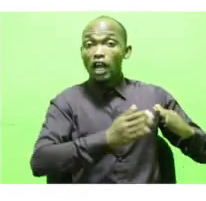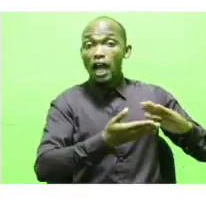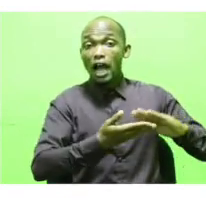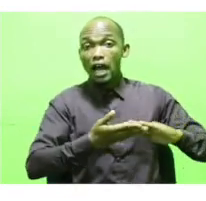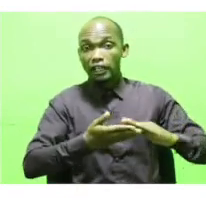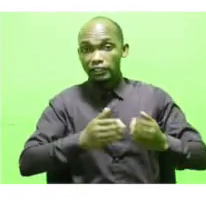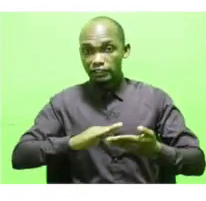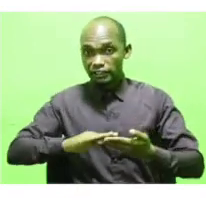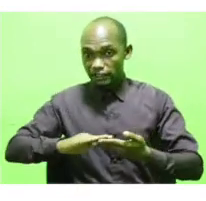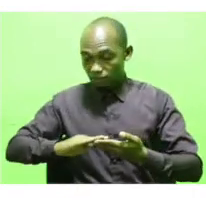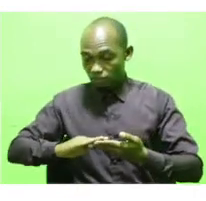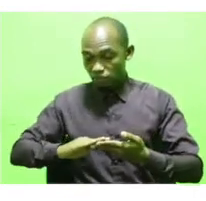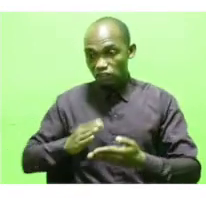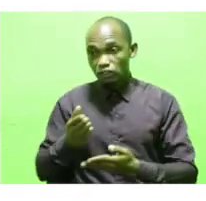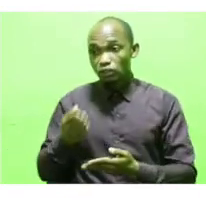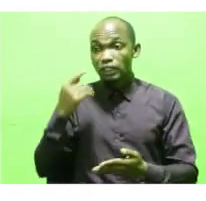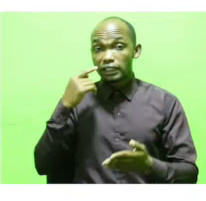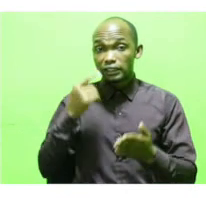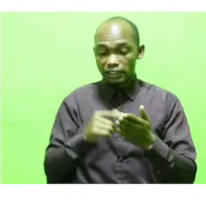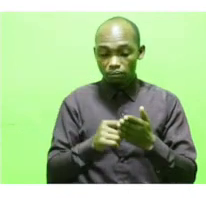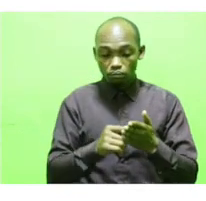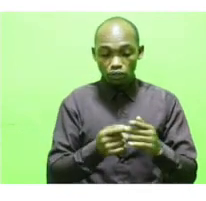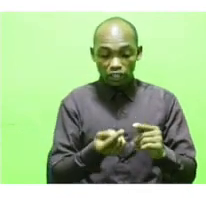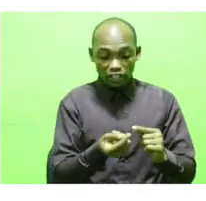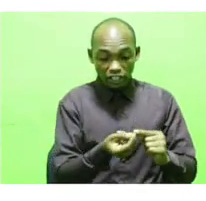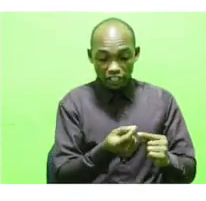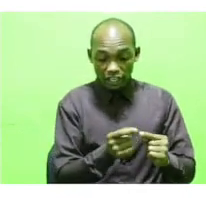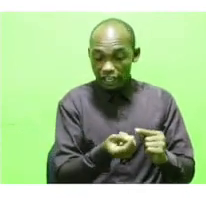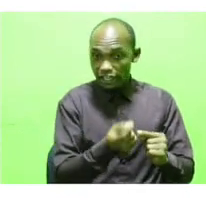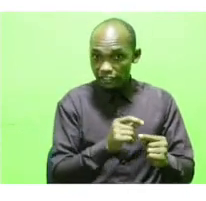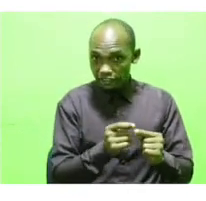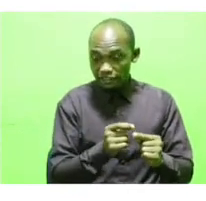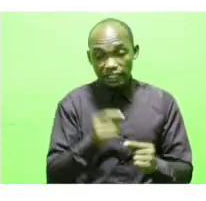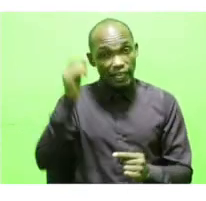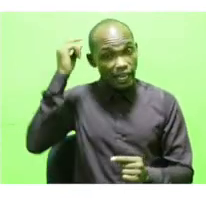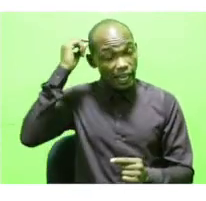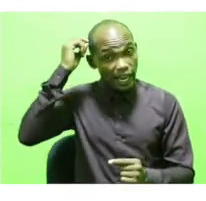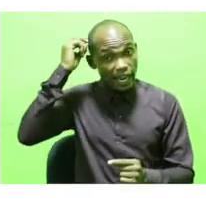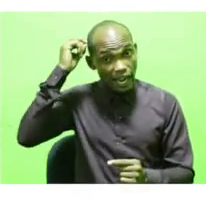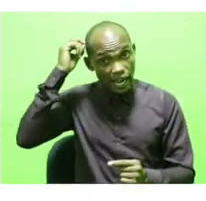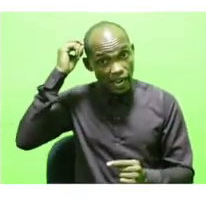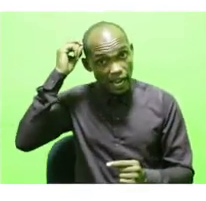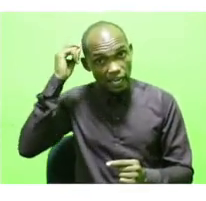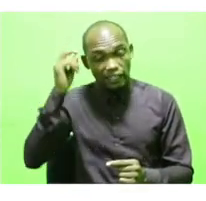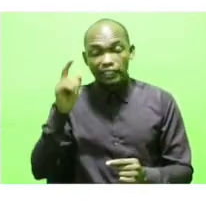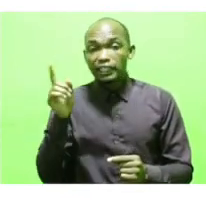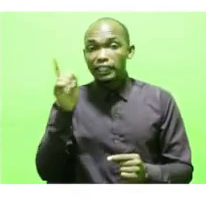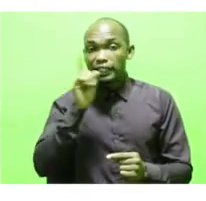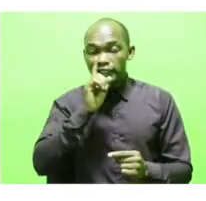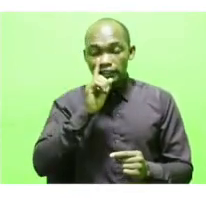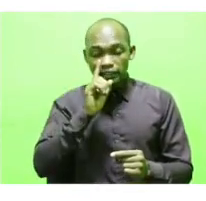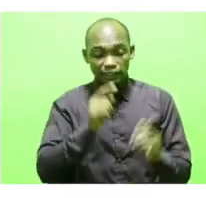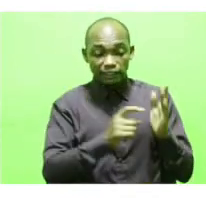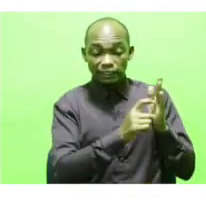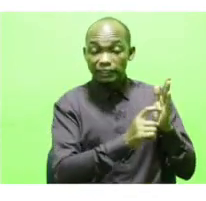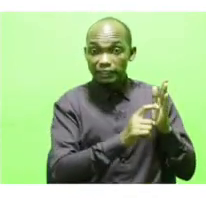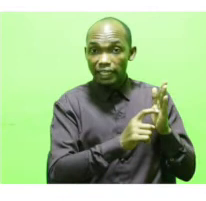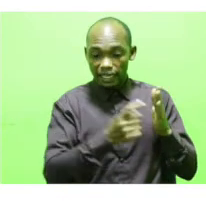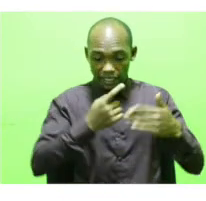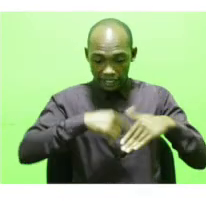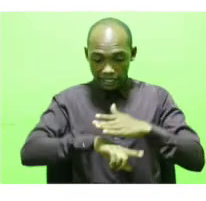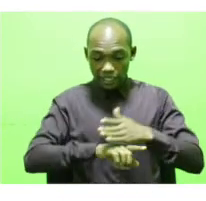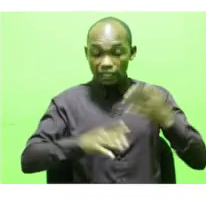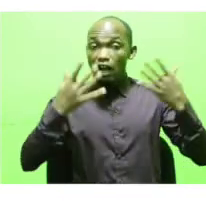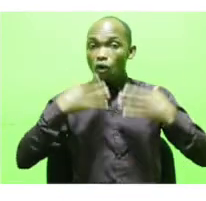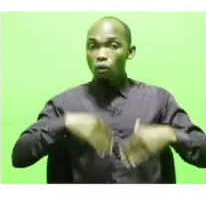skin cells, cells of the hair, nails, many cells in the body